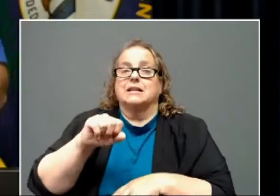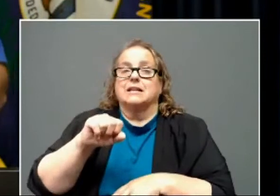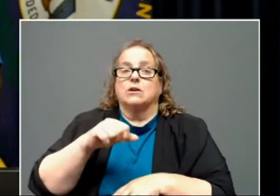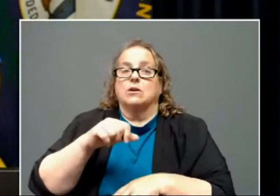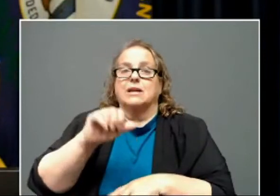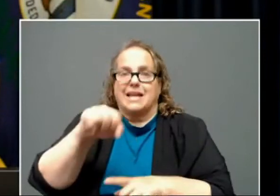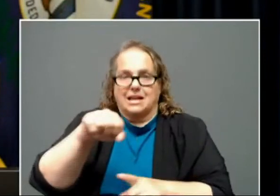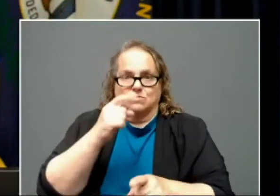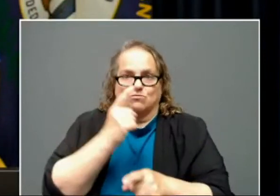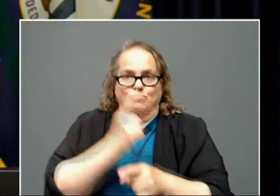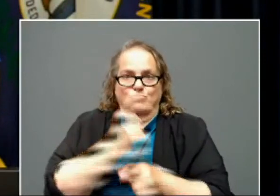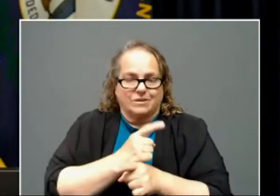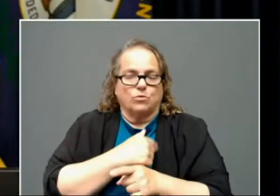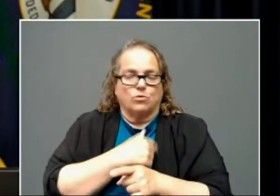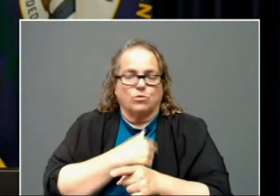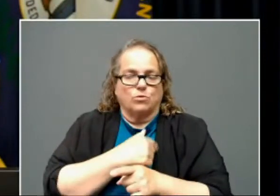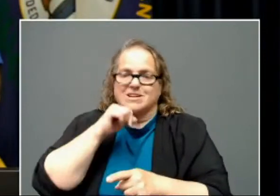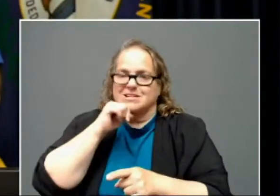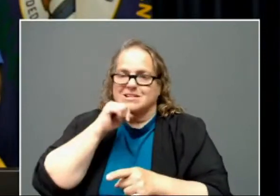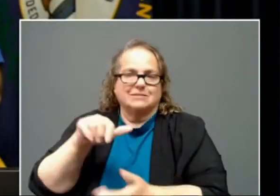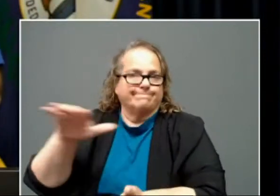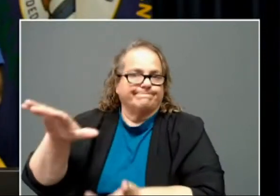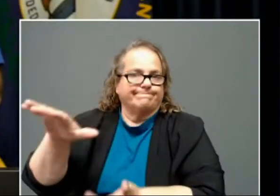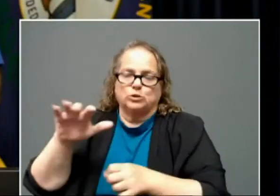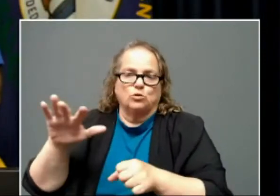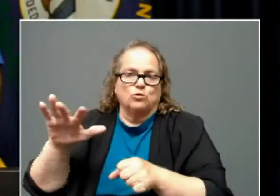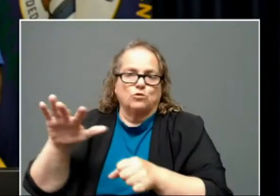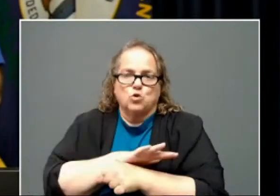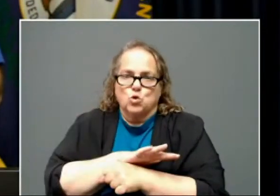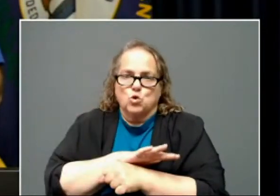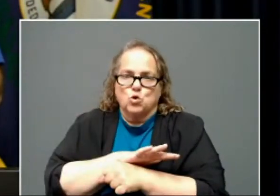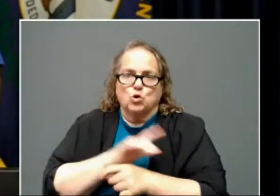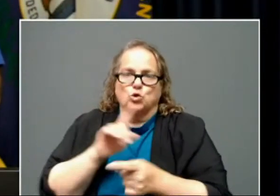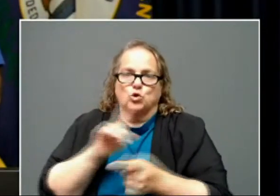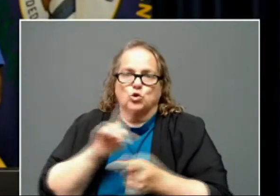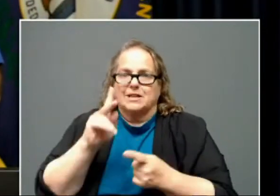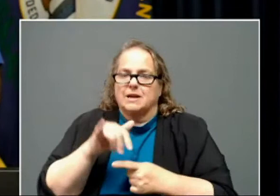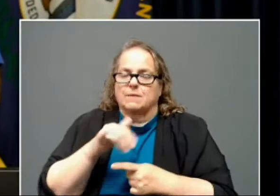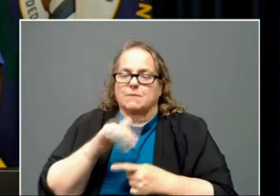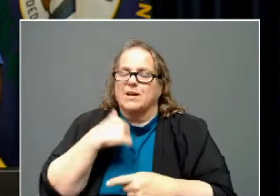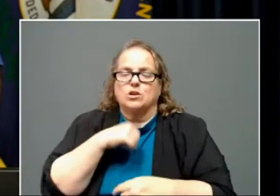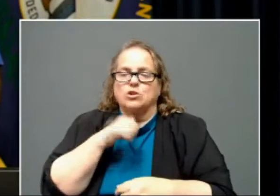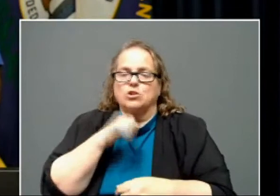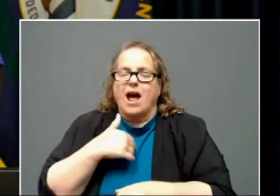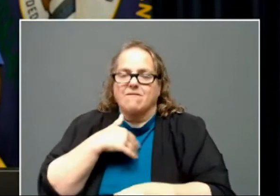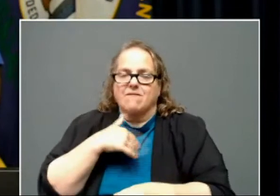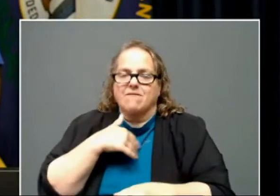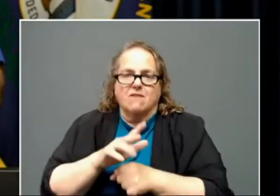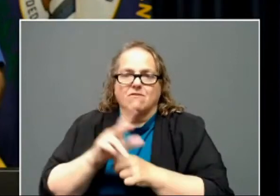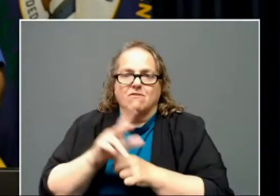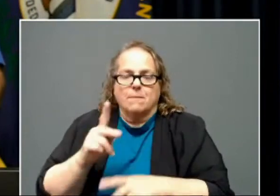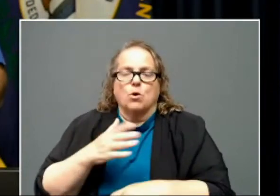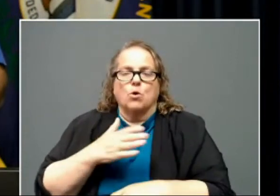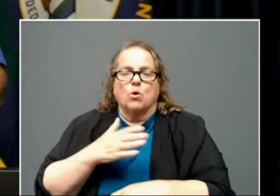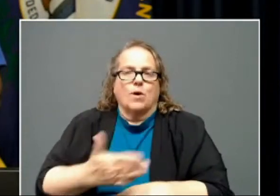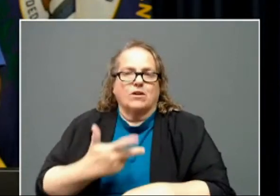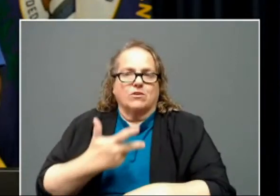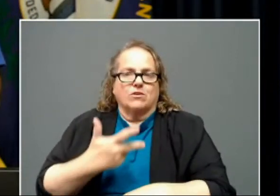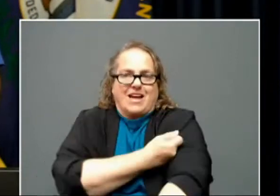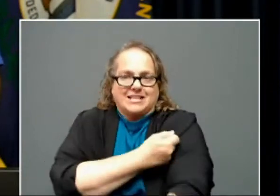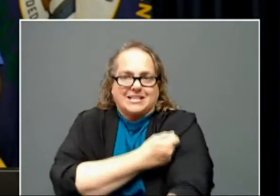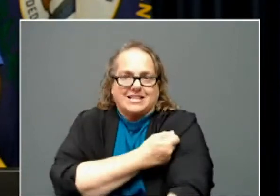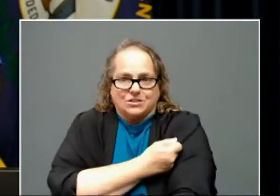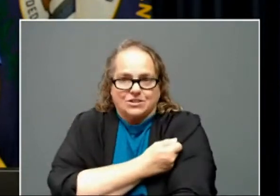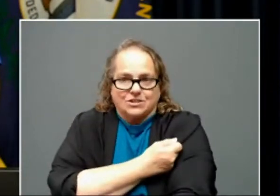that's available to Kentucky into Kentucky because we don't have enough people that are willing to be vaccinated. We make sure that we